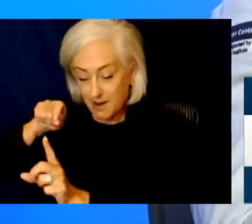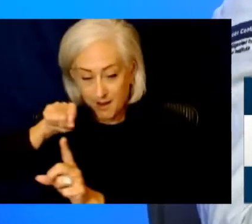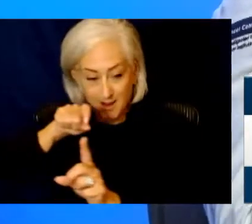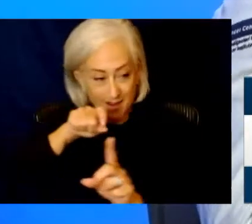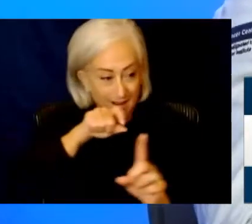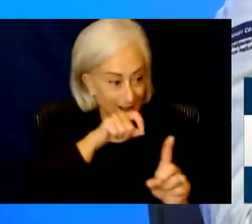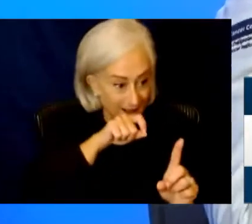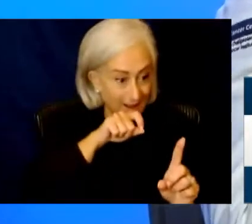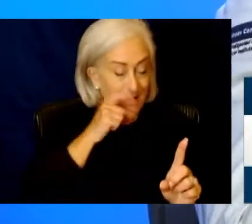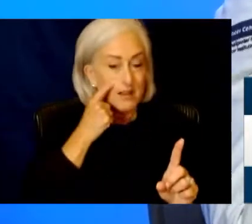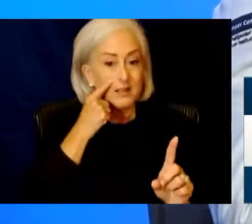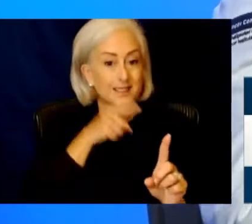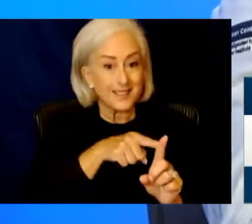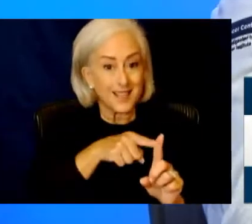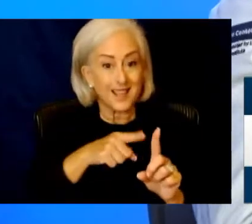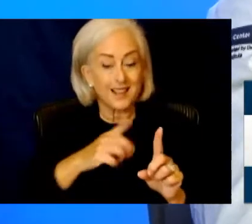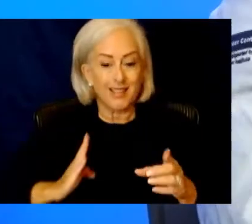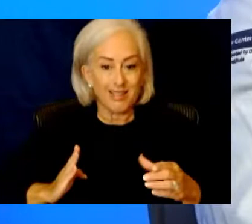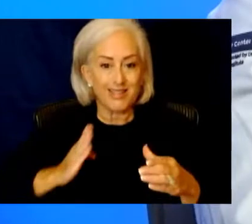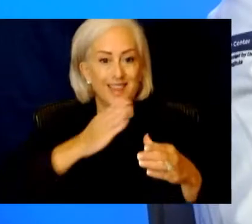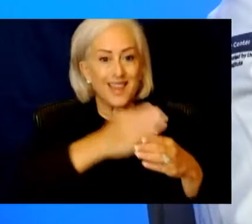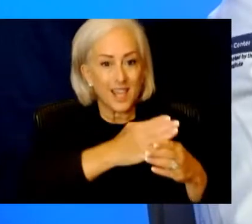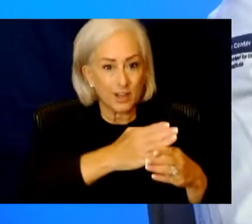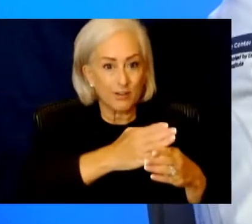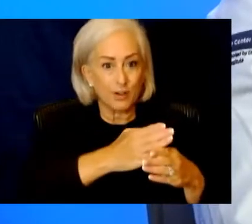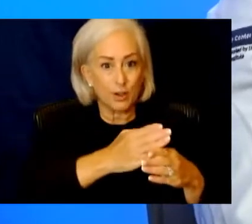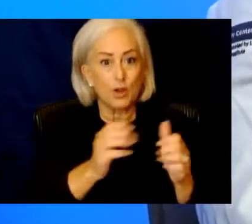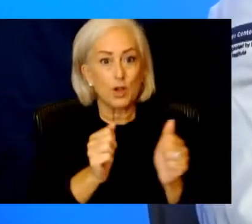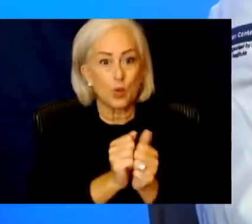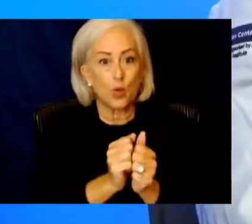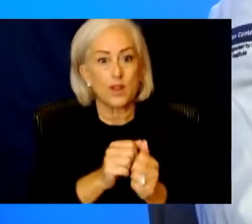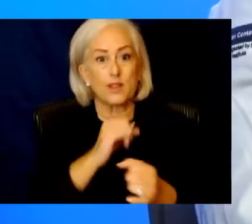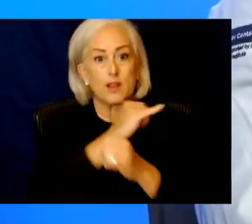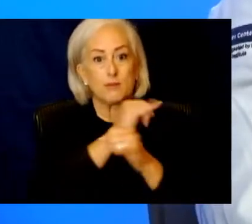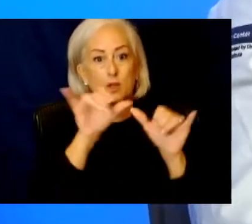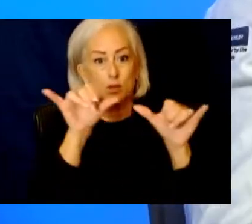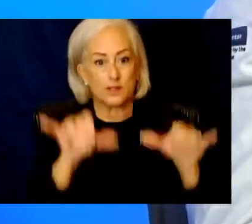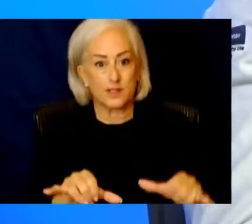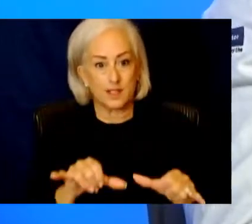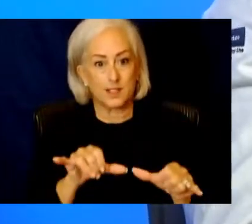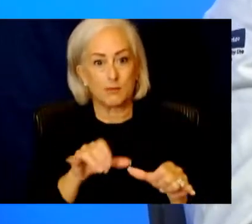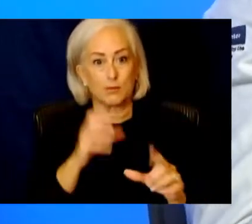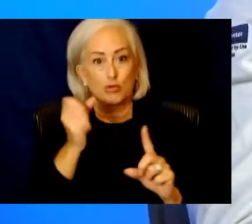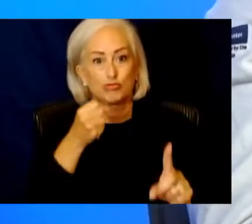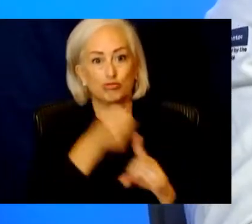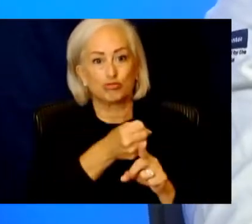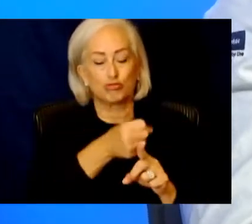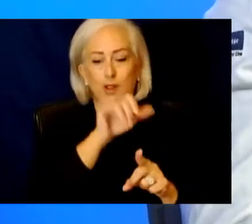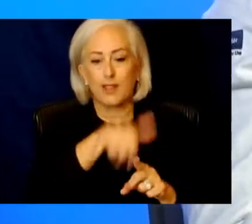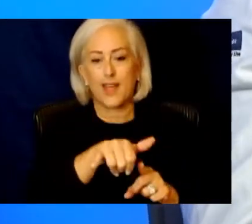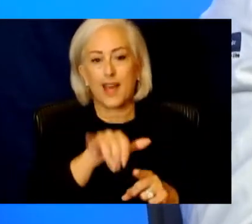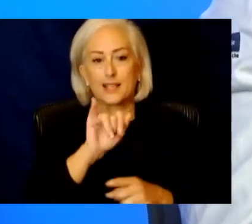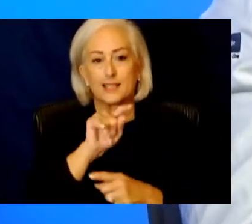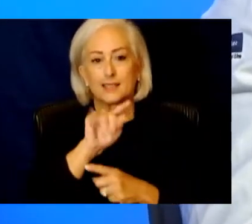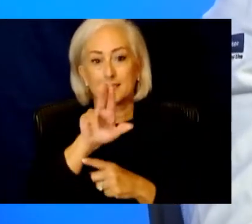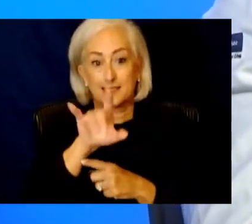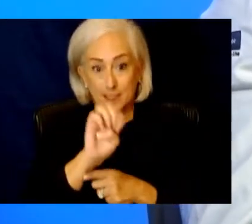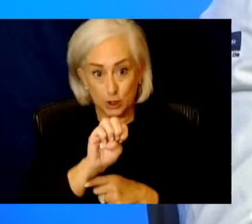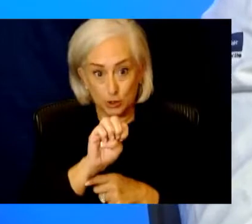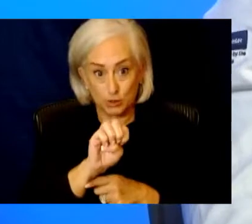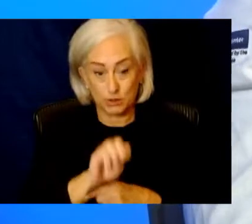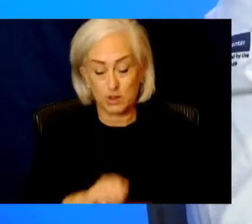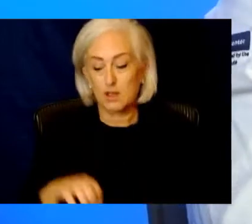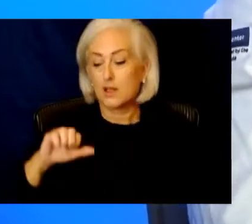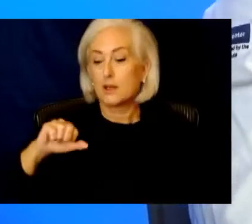immune system's ability to attack a certain tissue. And these checkpoints like PD-L1